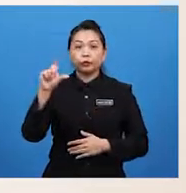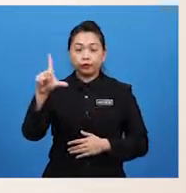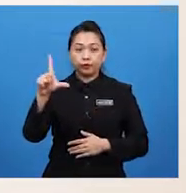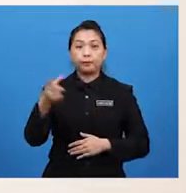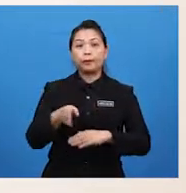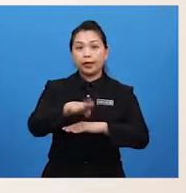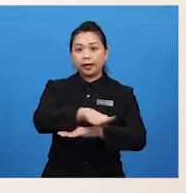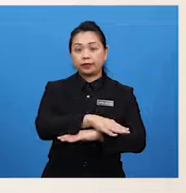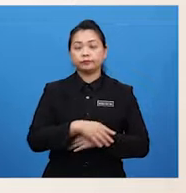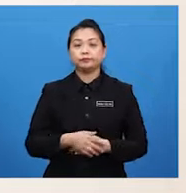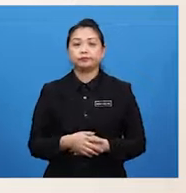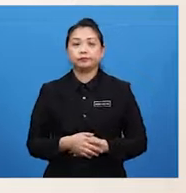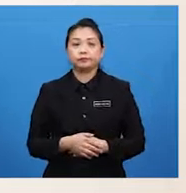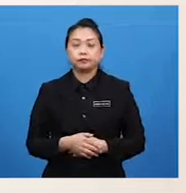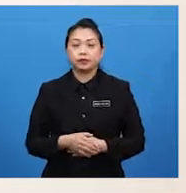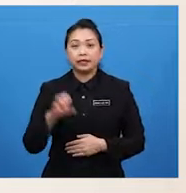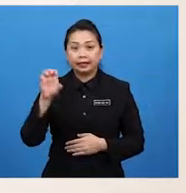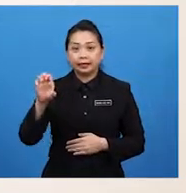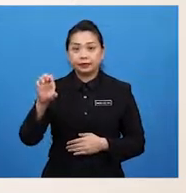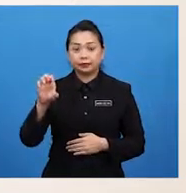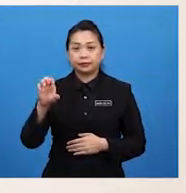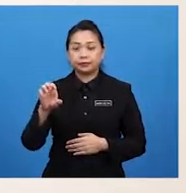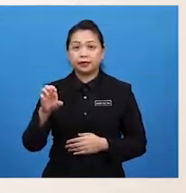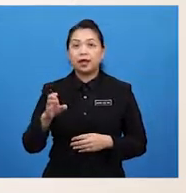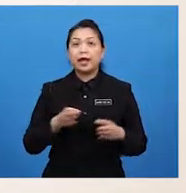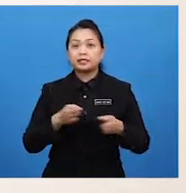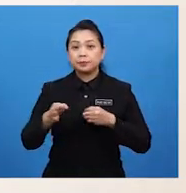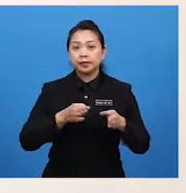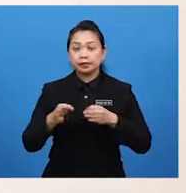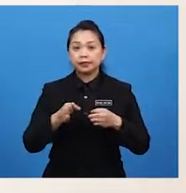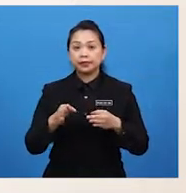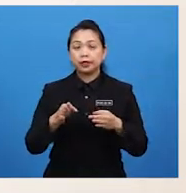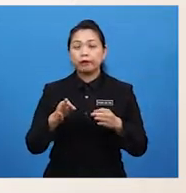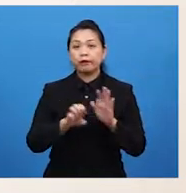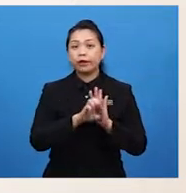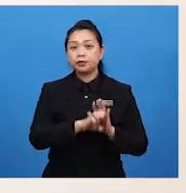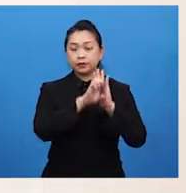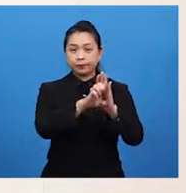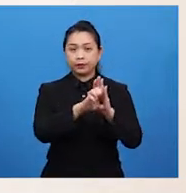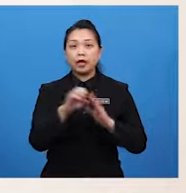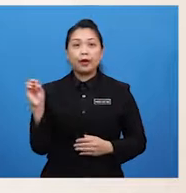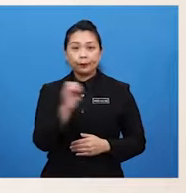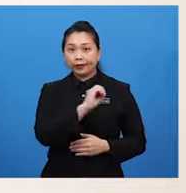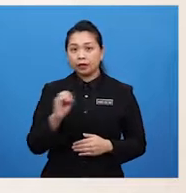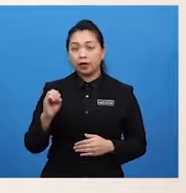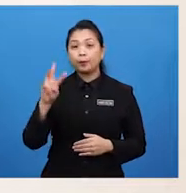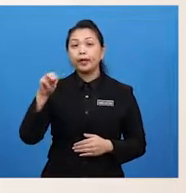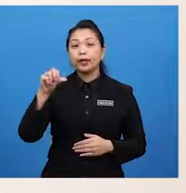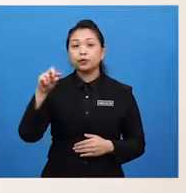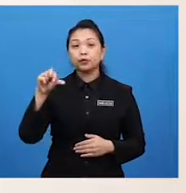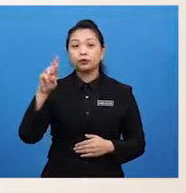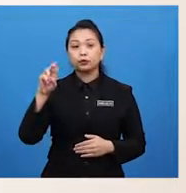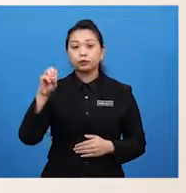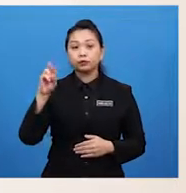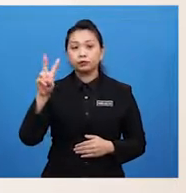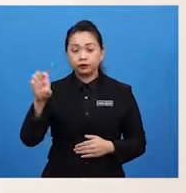beds. E, explanation of the example. Without mangrove forests, it would be